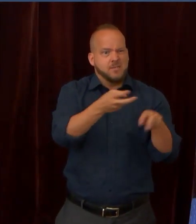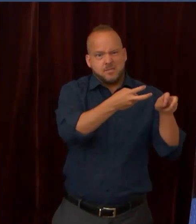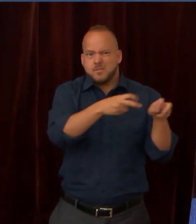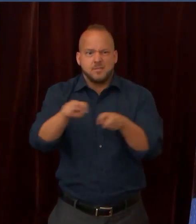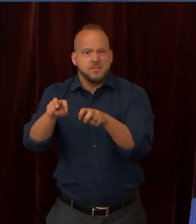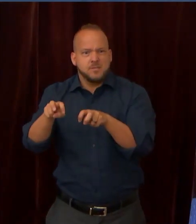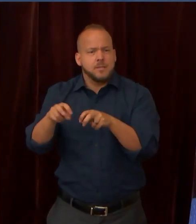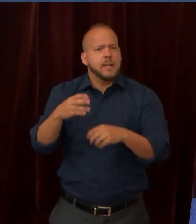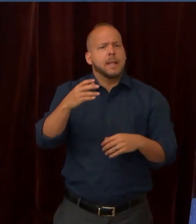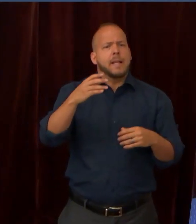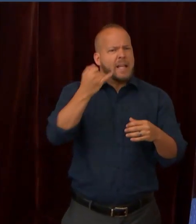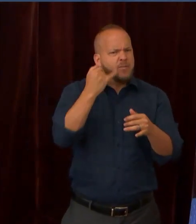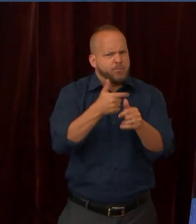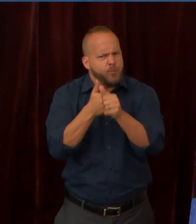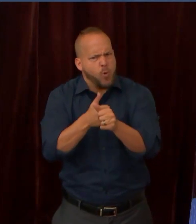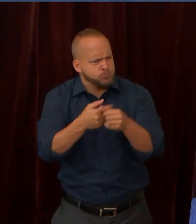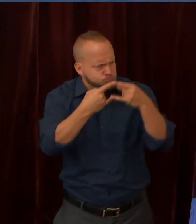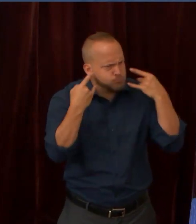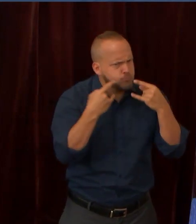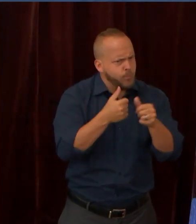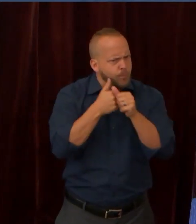so I hope all of us can